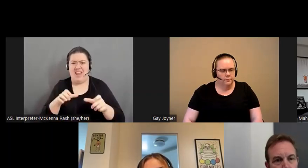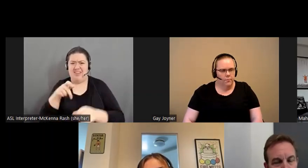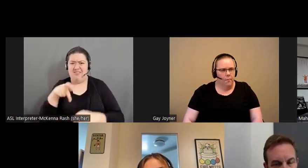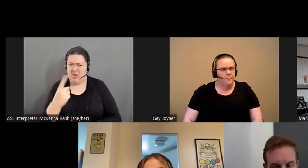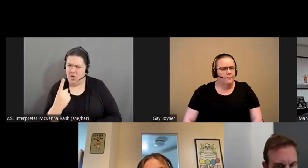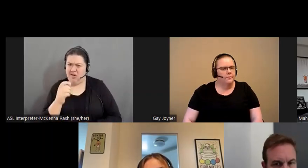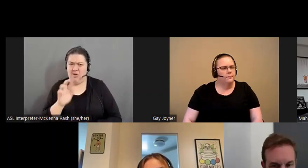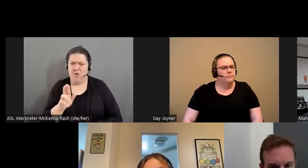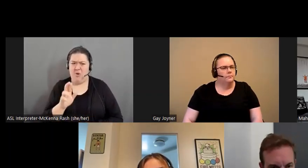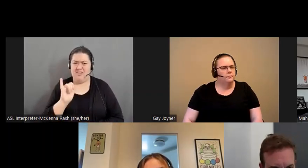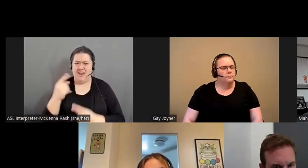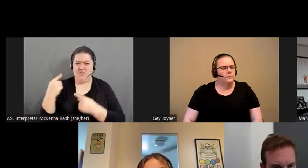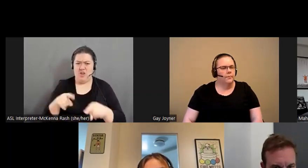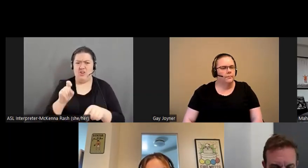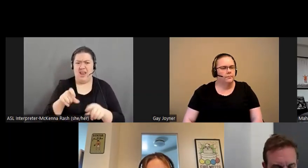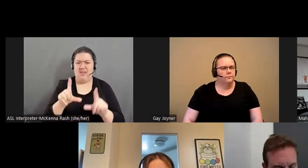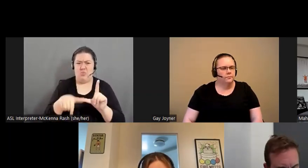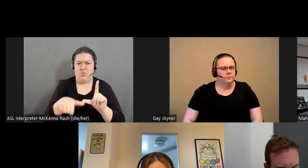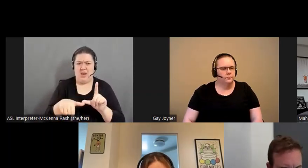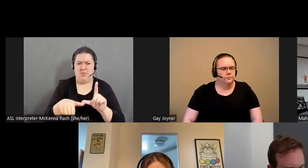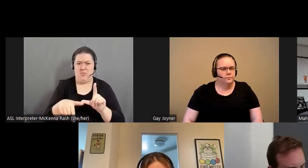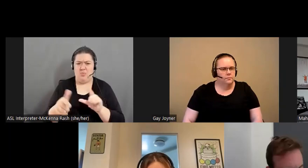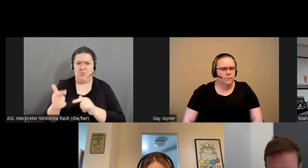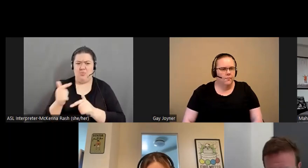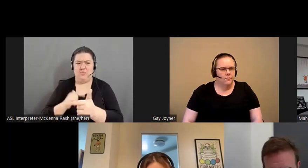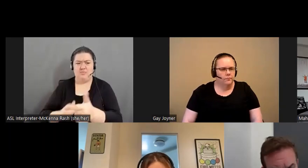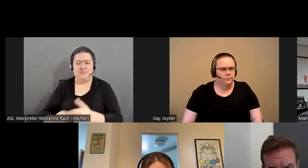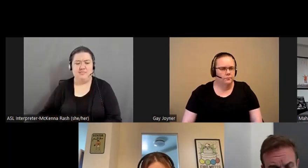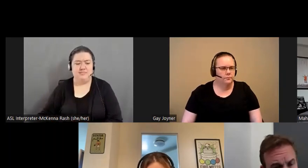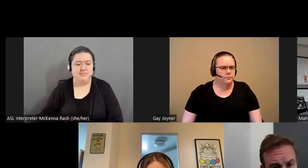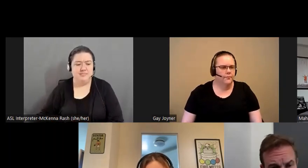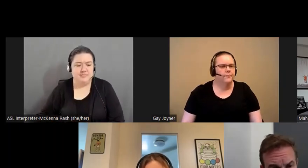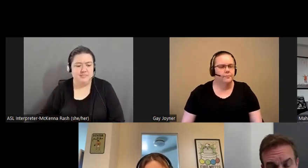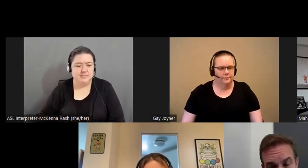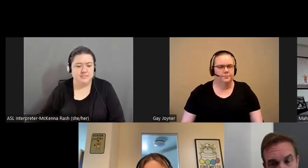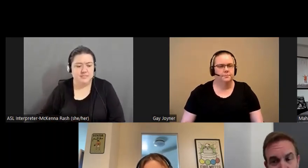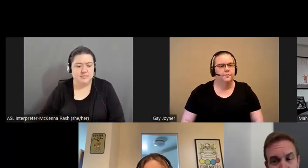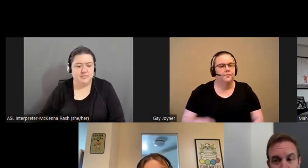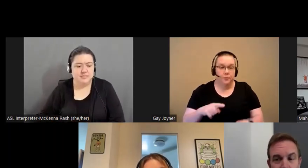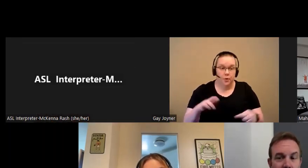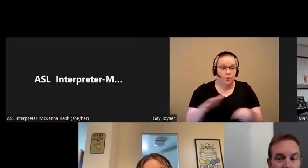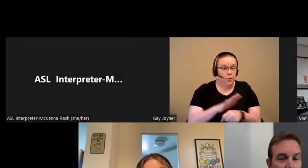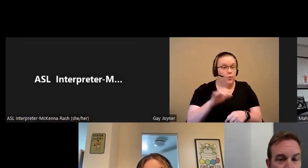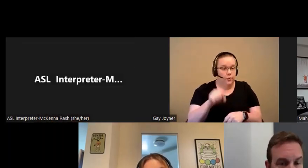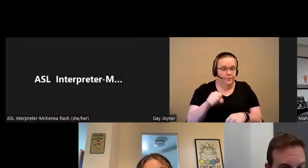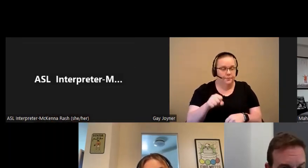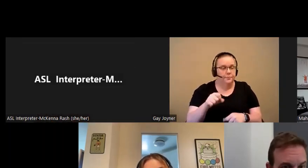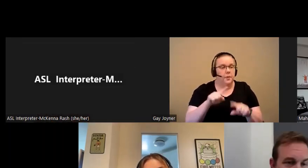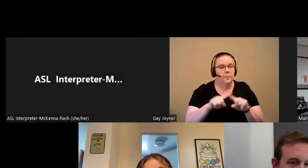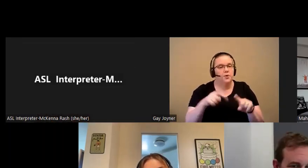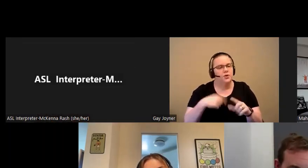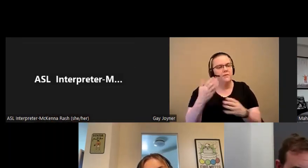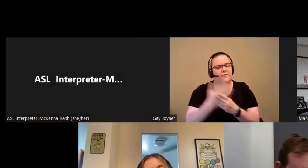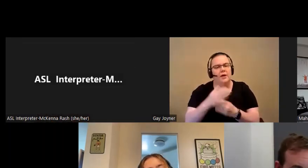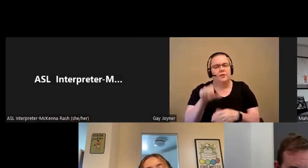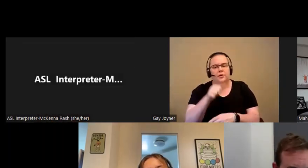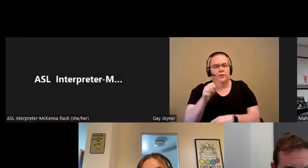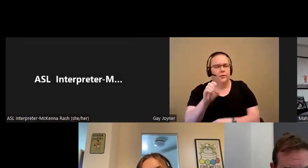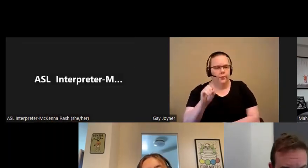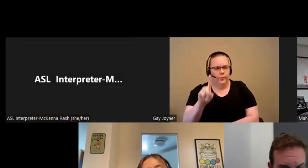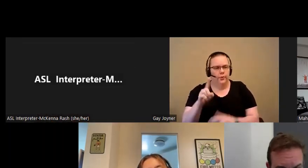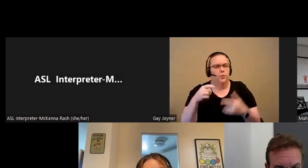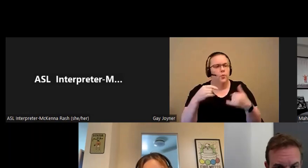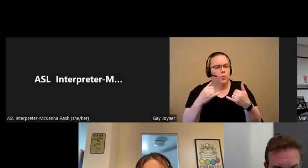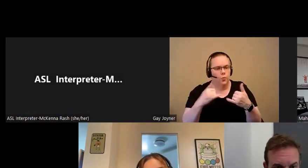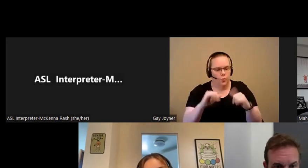P1, or does that duration have to run out? Mm-mm. No, you can totally do that. In fact, you can file another O1 while your current O1